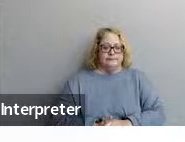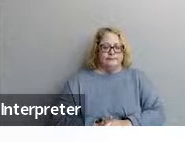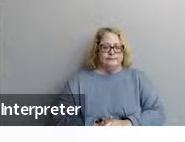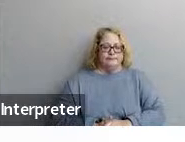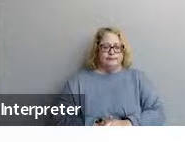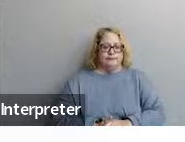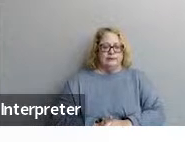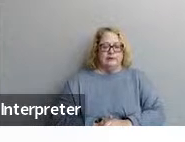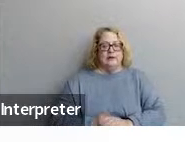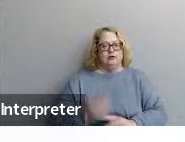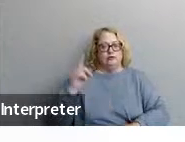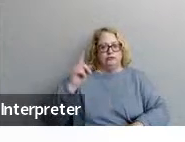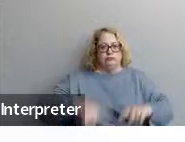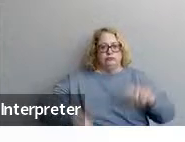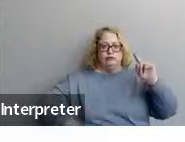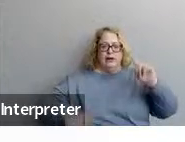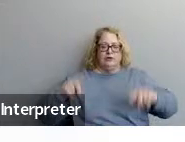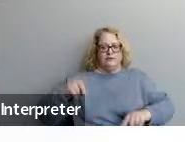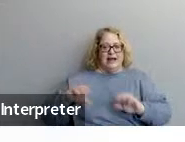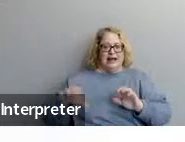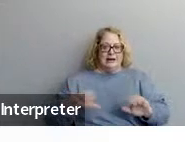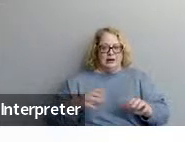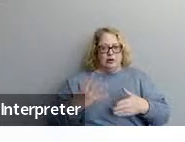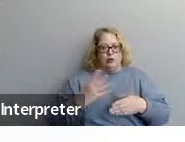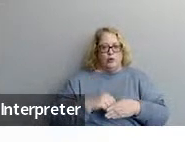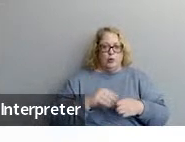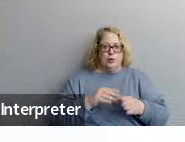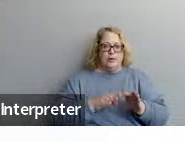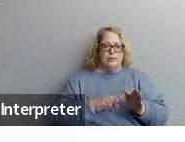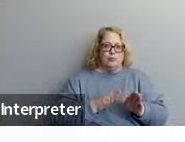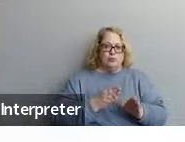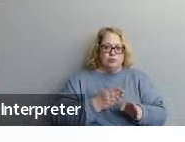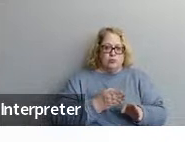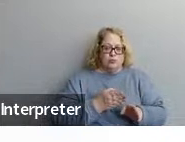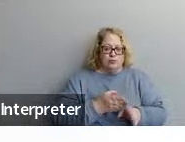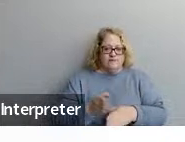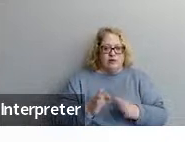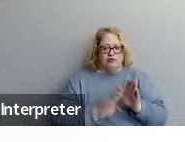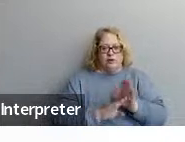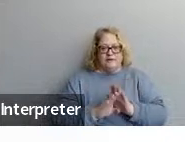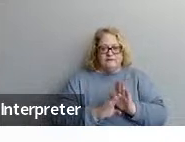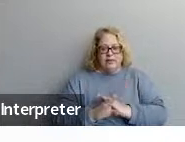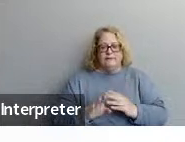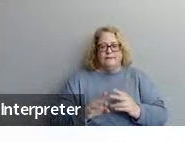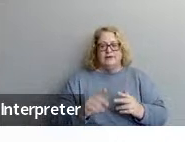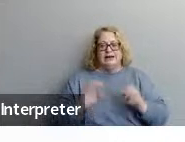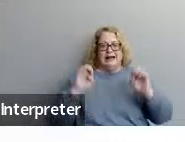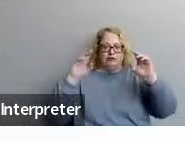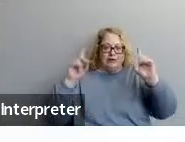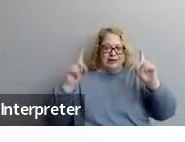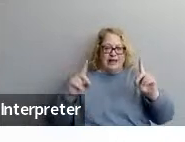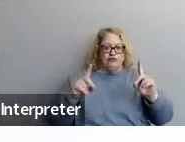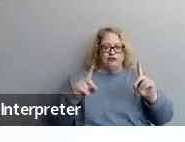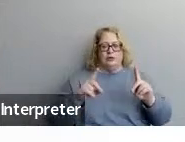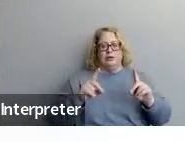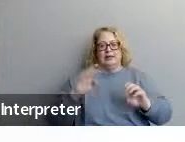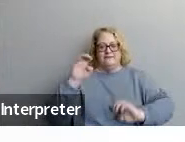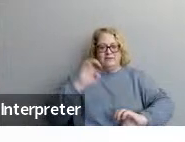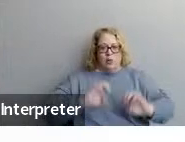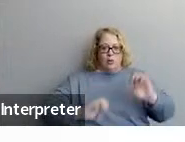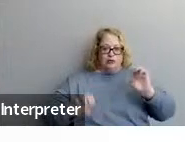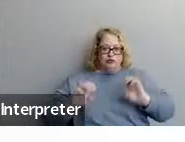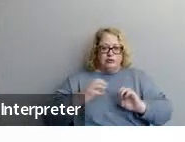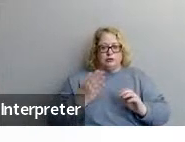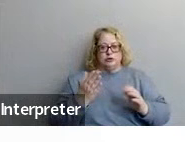There are a broad range of activities that include professional development, education and behavioral evaluation, as well